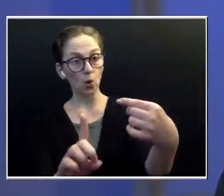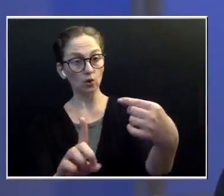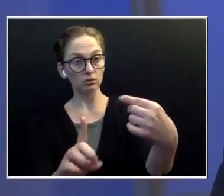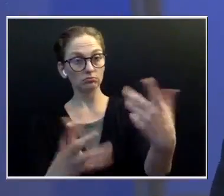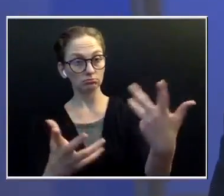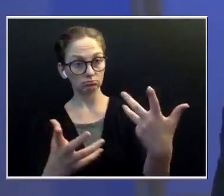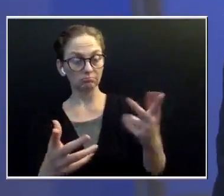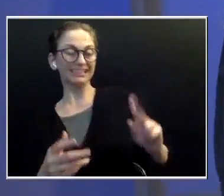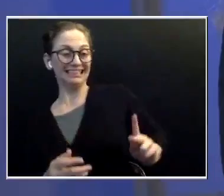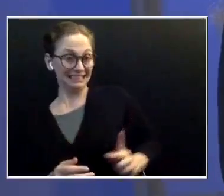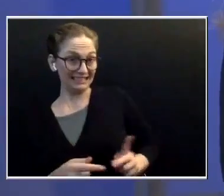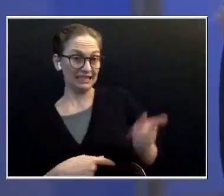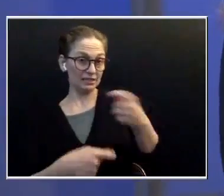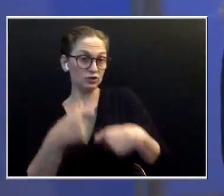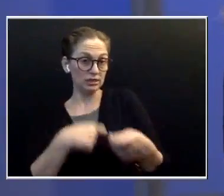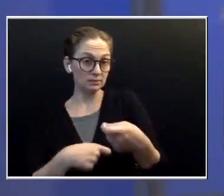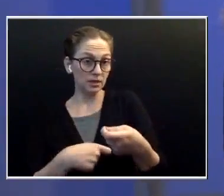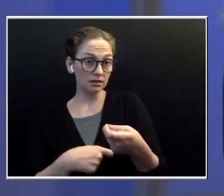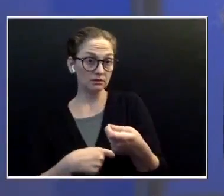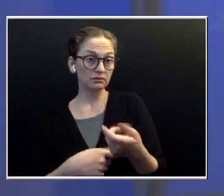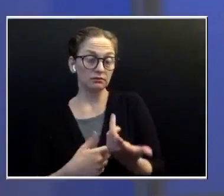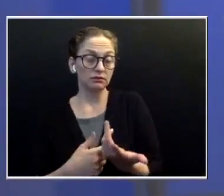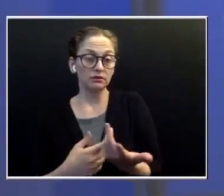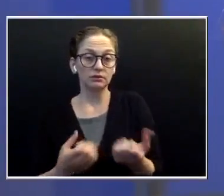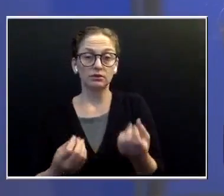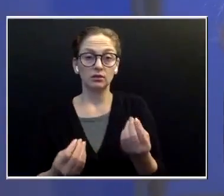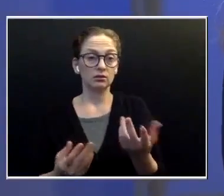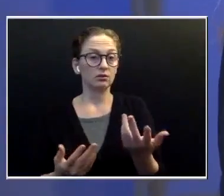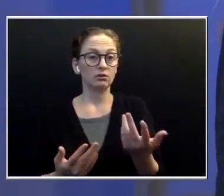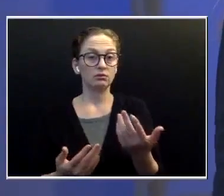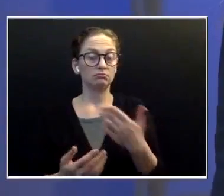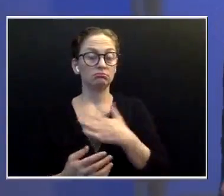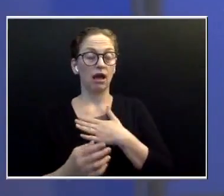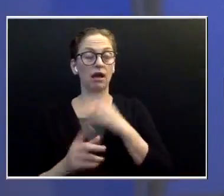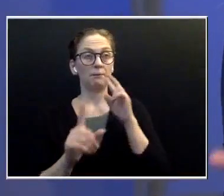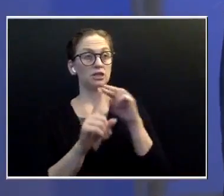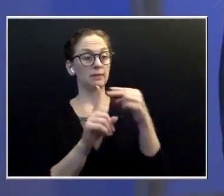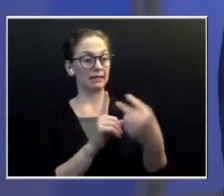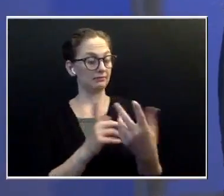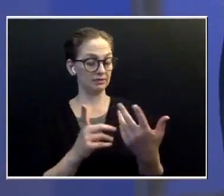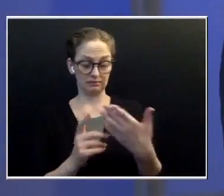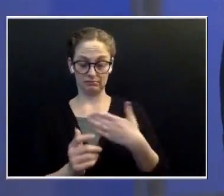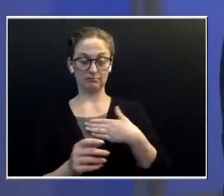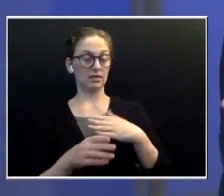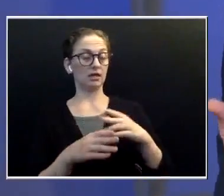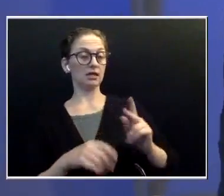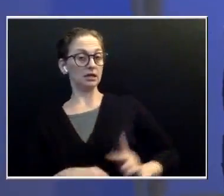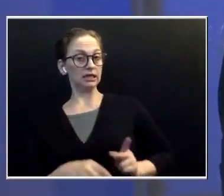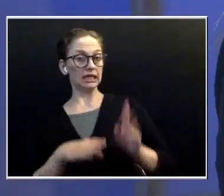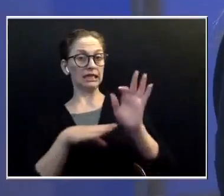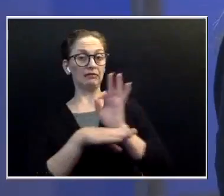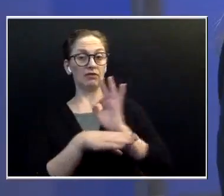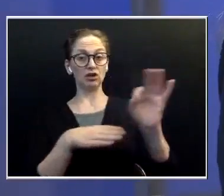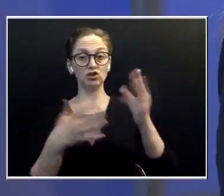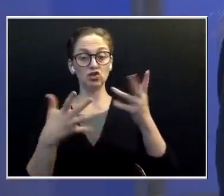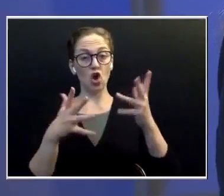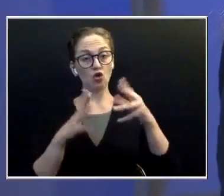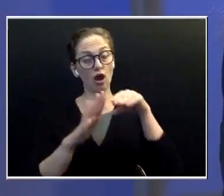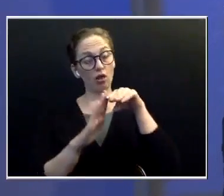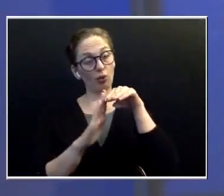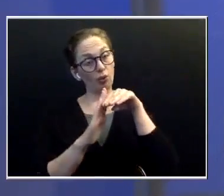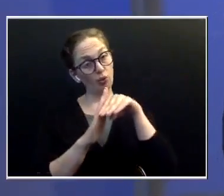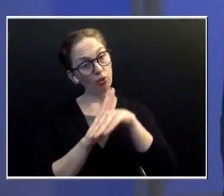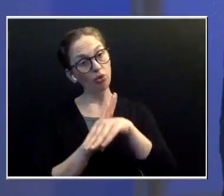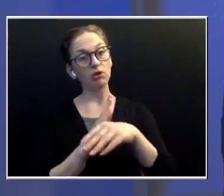way to get the kidney. My kidney function is already decreasing. This is the best thing I can